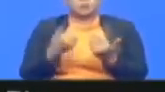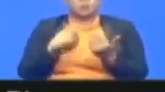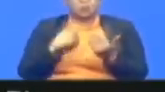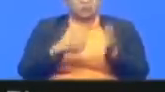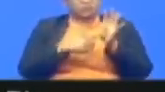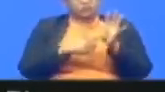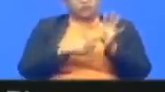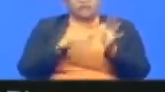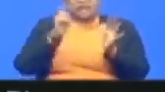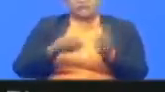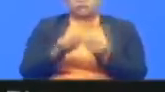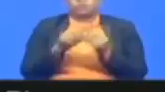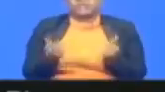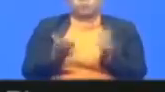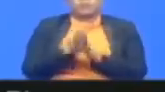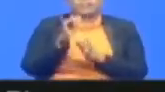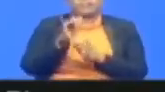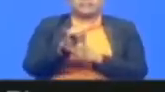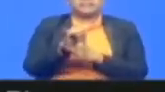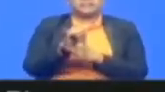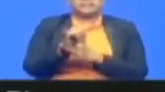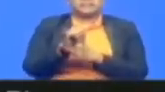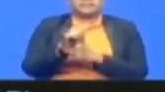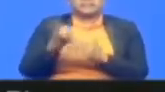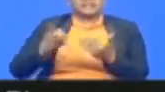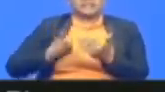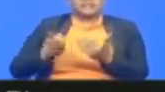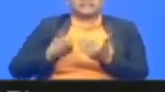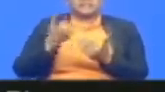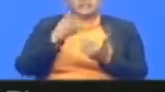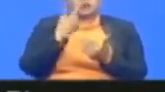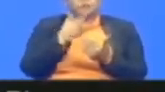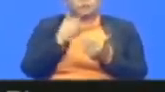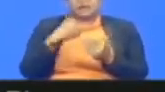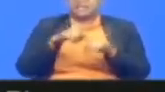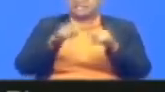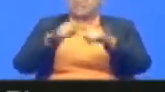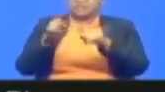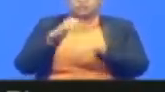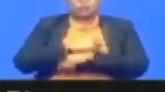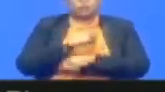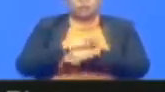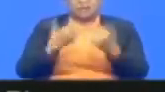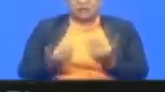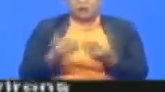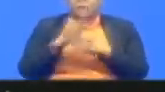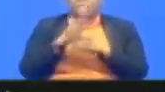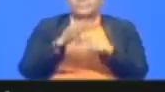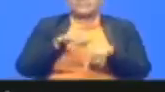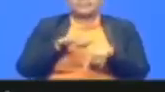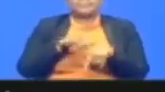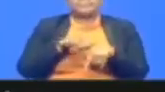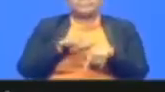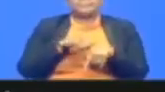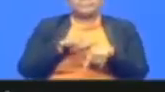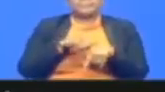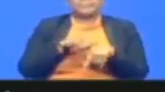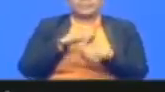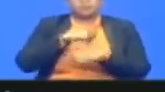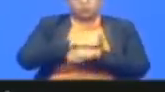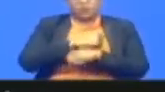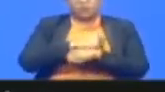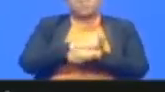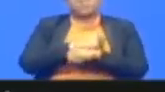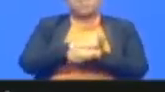to deal with its ugly side. The girls who are in different schools are home for the midterm break, but say they will remain close-knit.